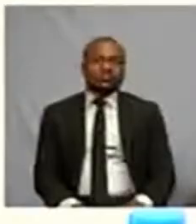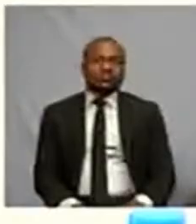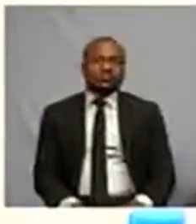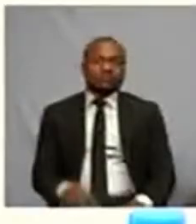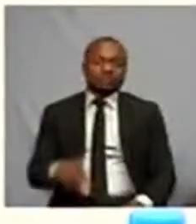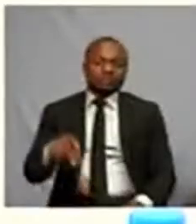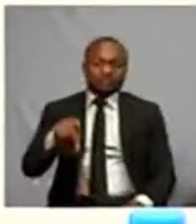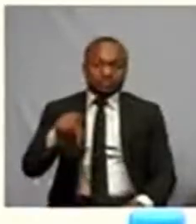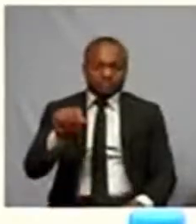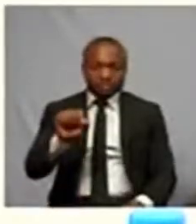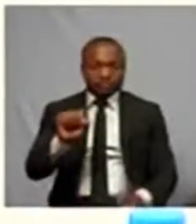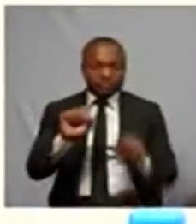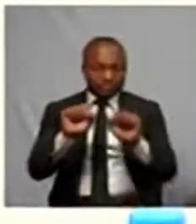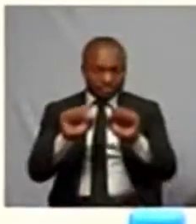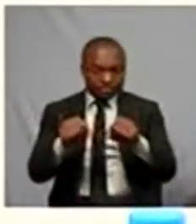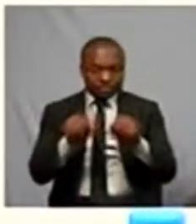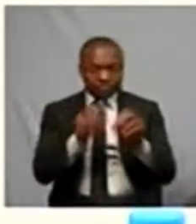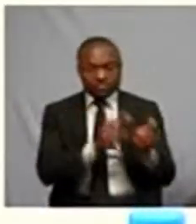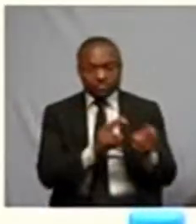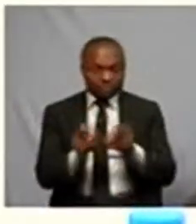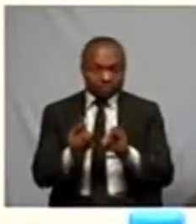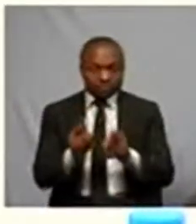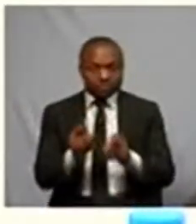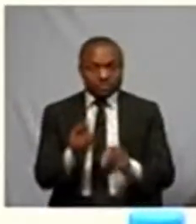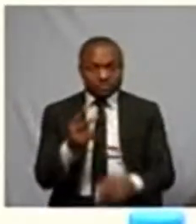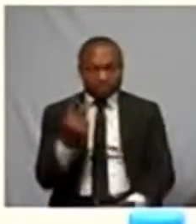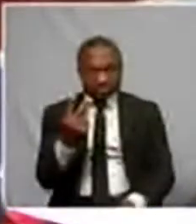PS, you may proceed to answer those 2 questions.